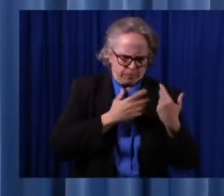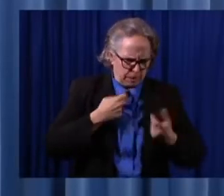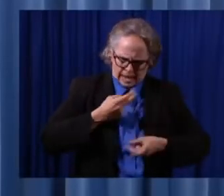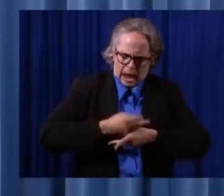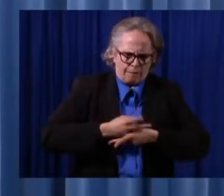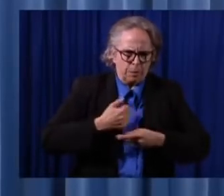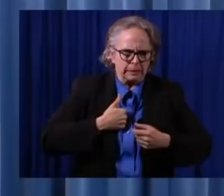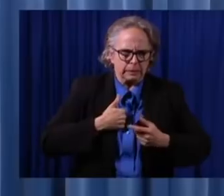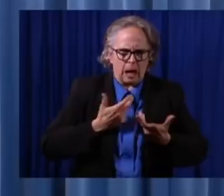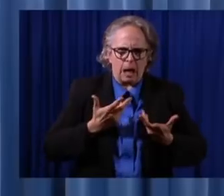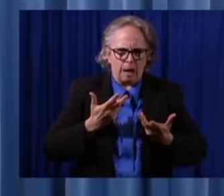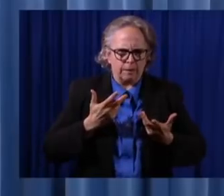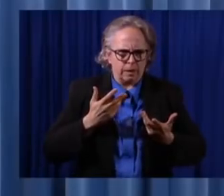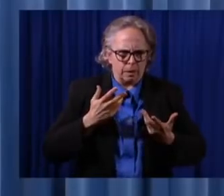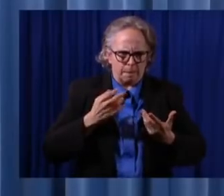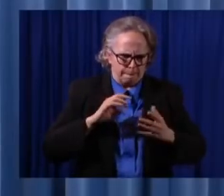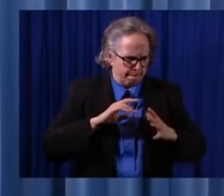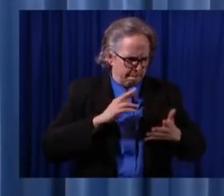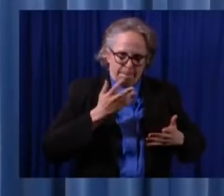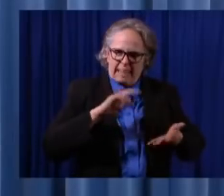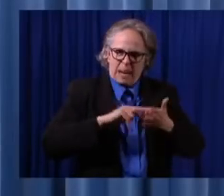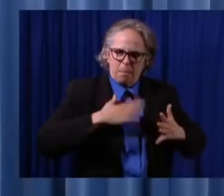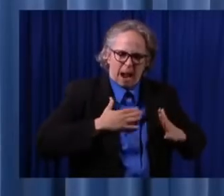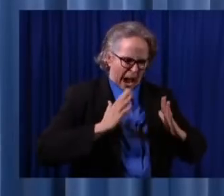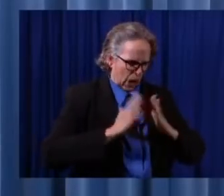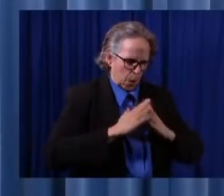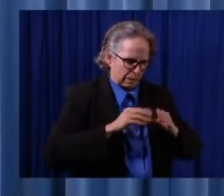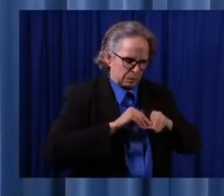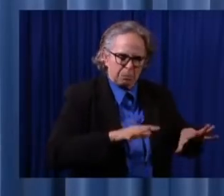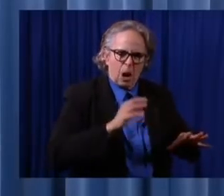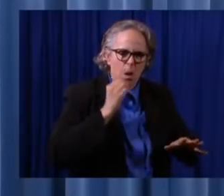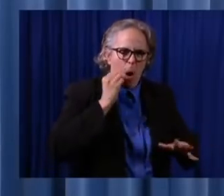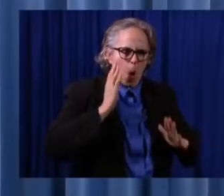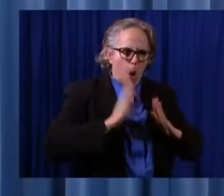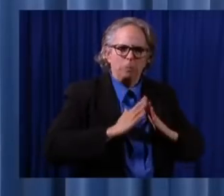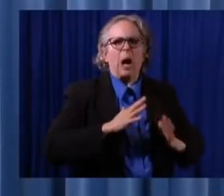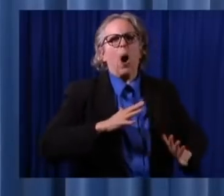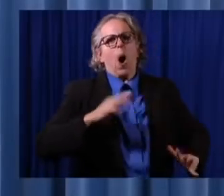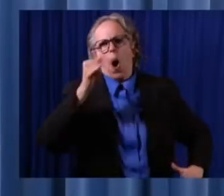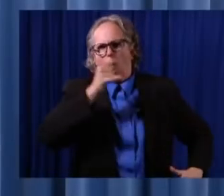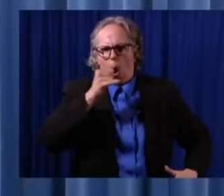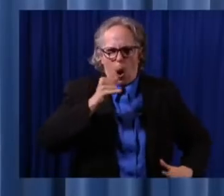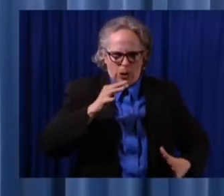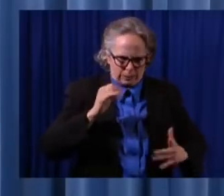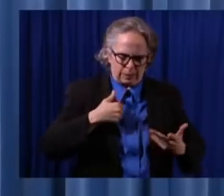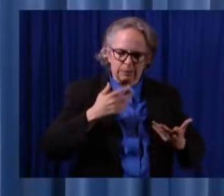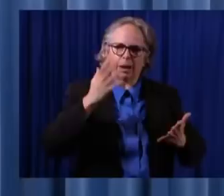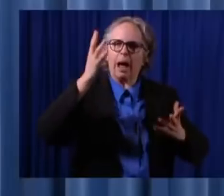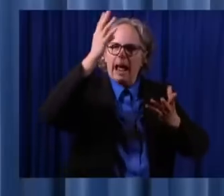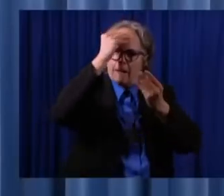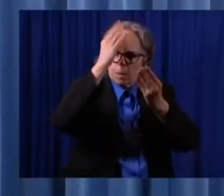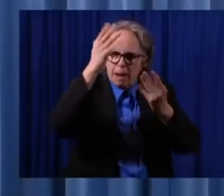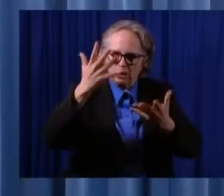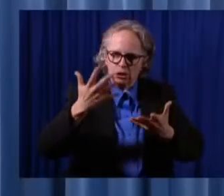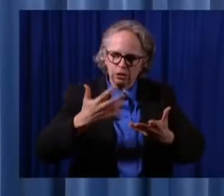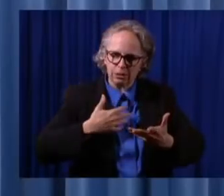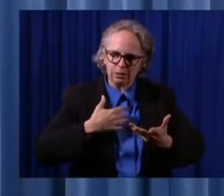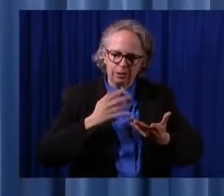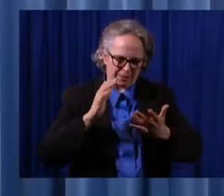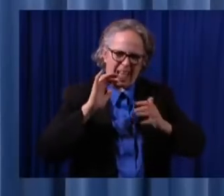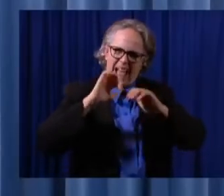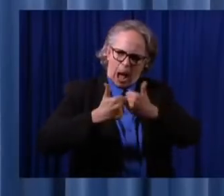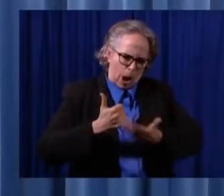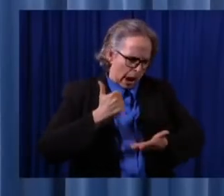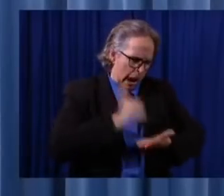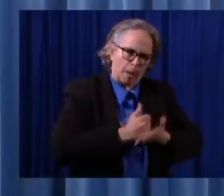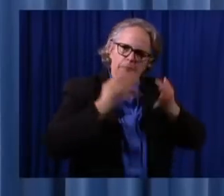obviously community spread going on in the area where I live. So it is informing people and keeping them informed so they can make